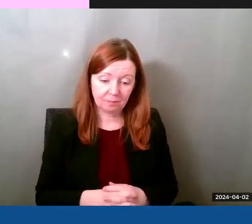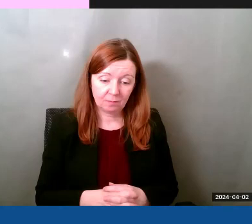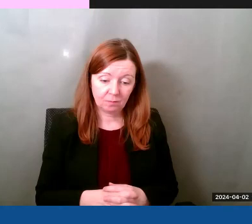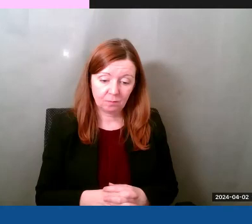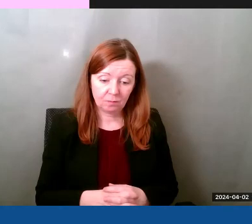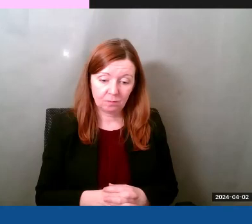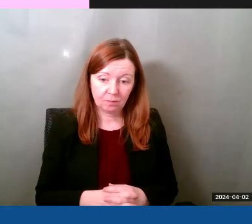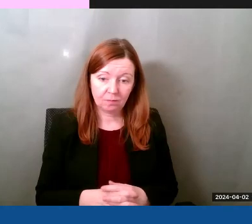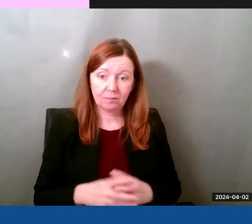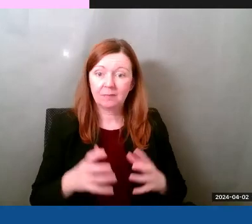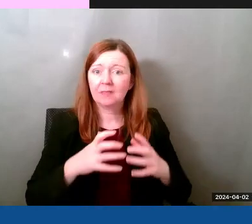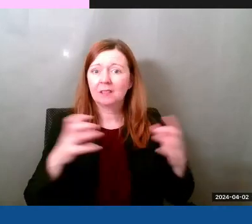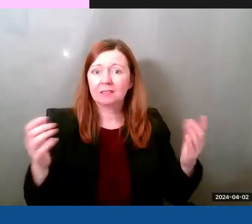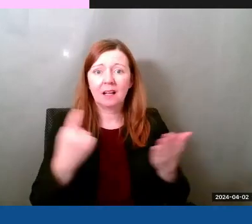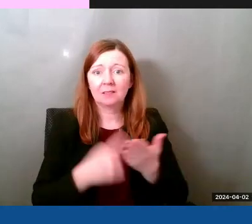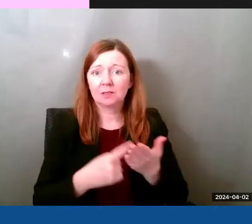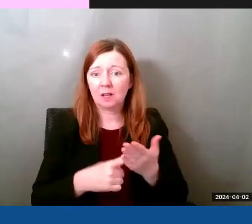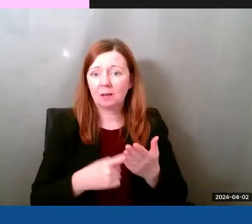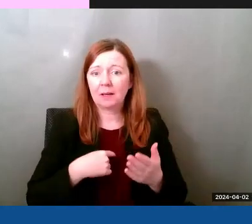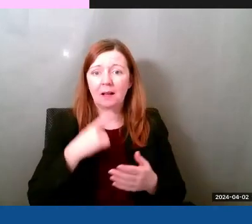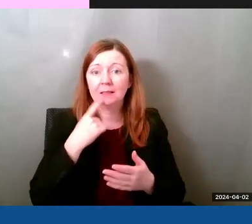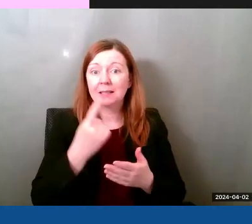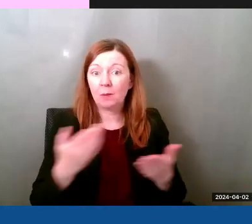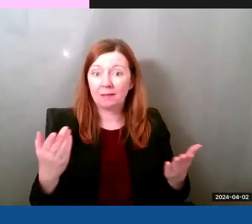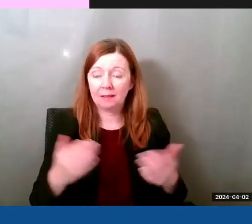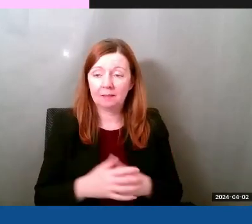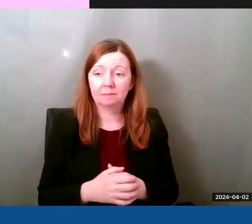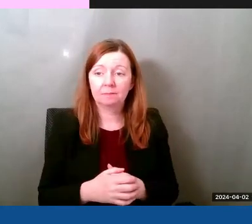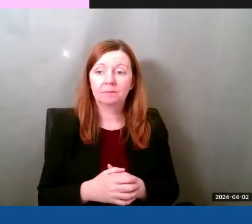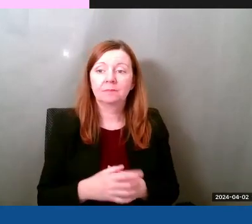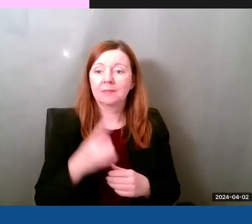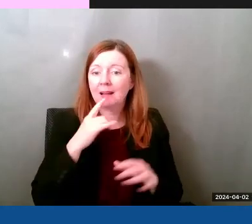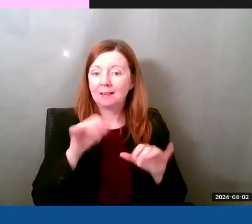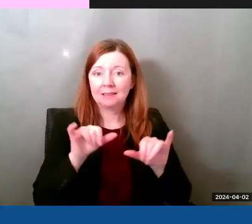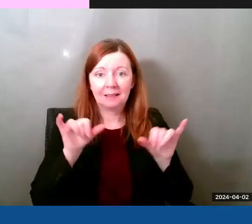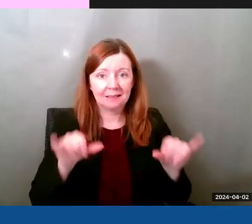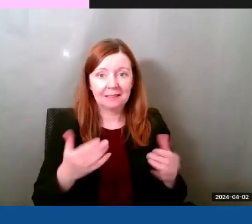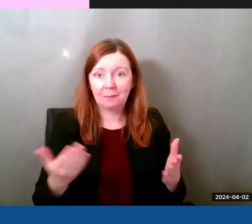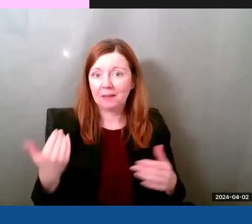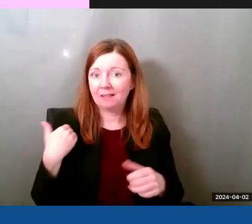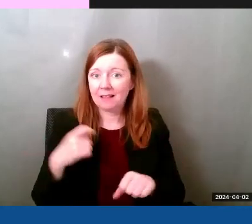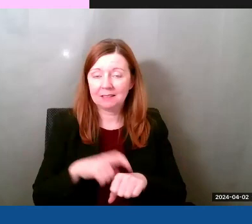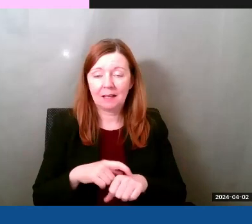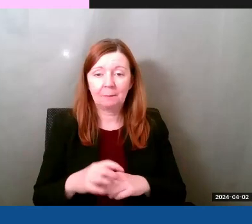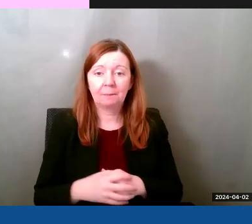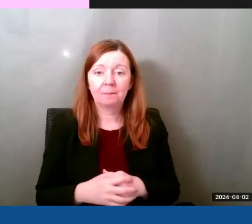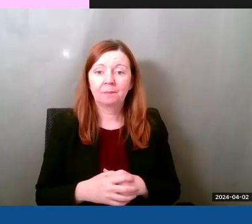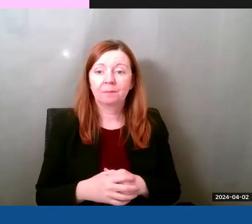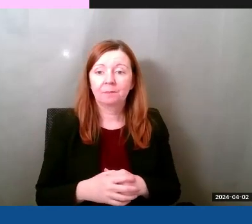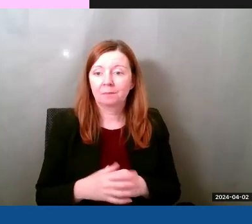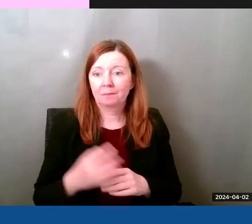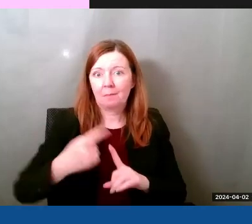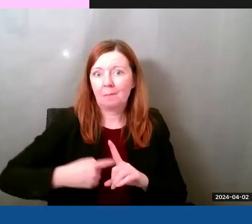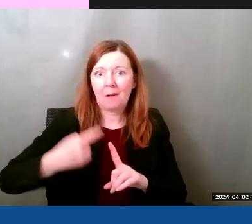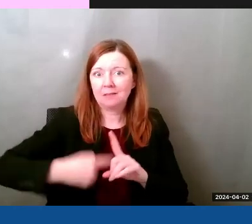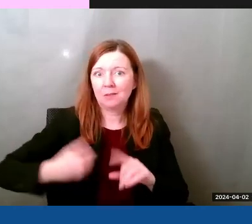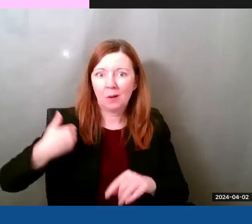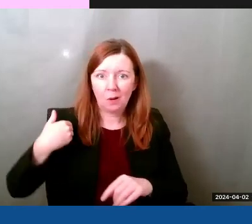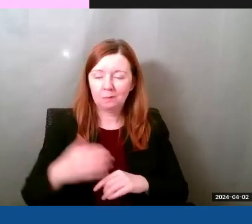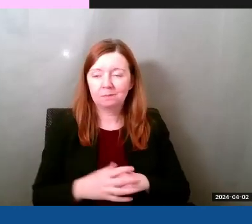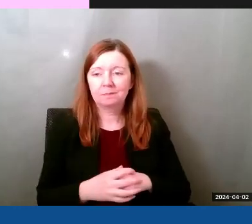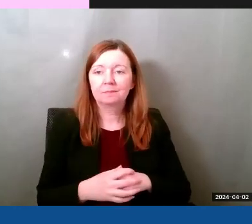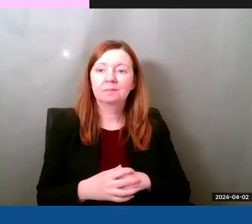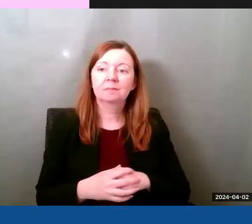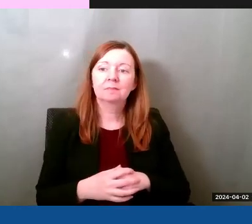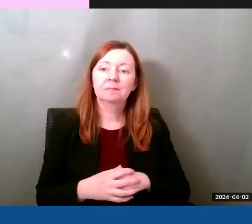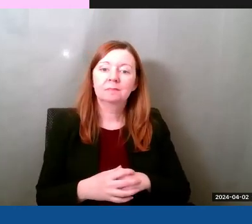And there's a lot to talk about. So I'll just say one thing. I said the same thing last time, weeks ago, months ago, whenever it was,